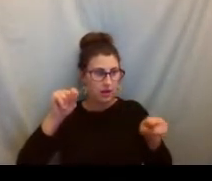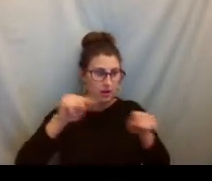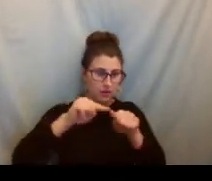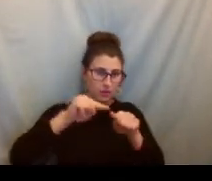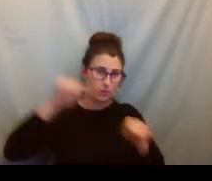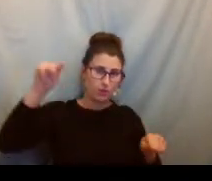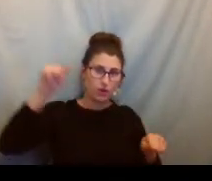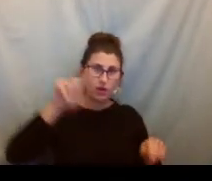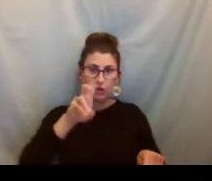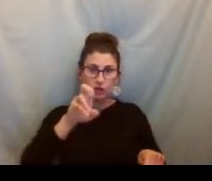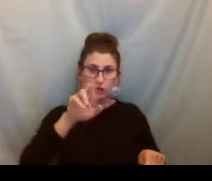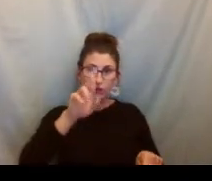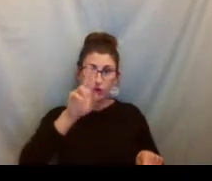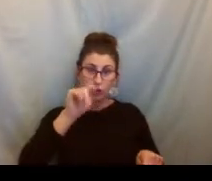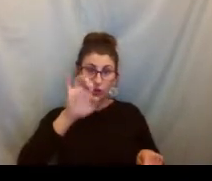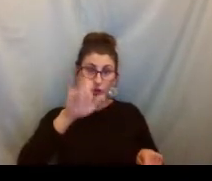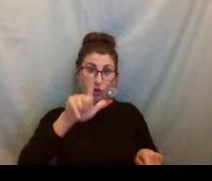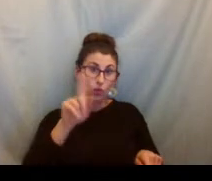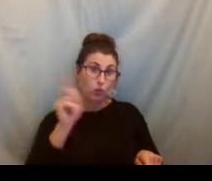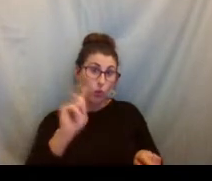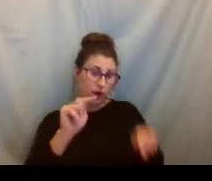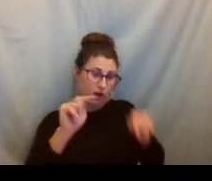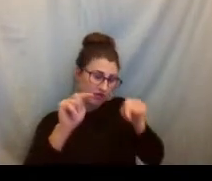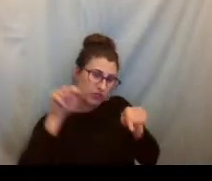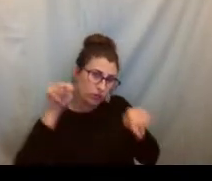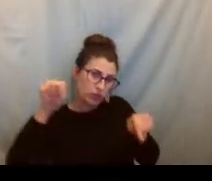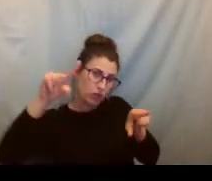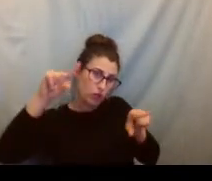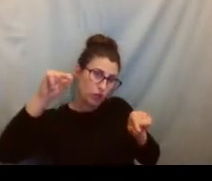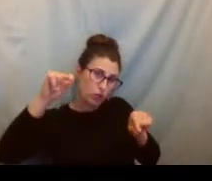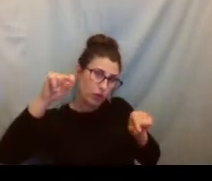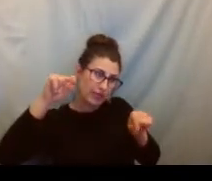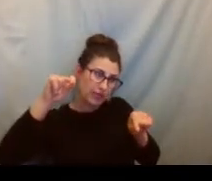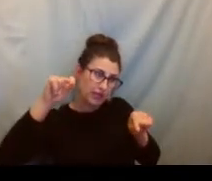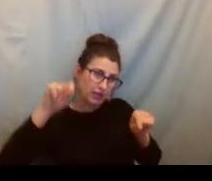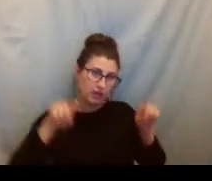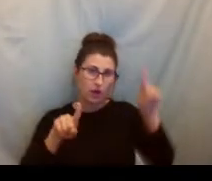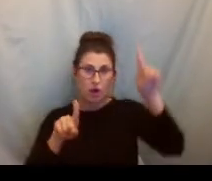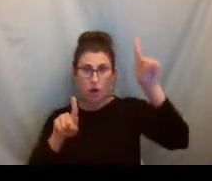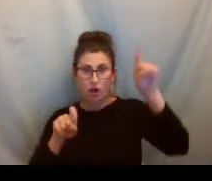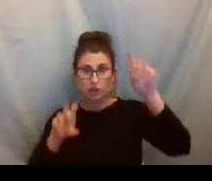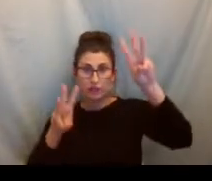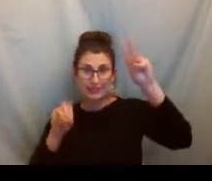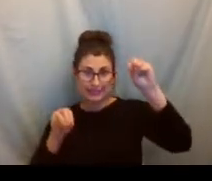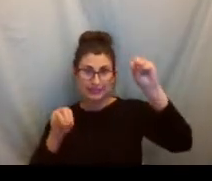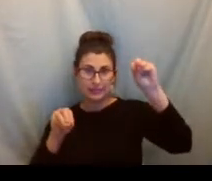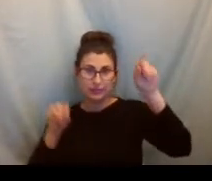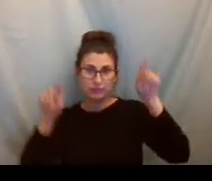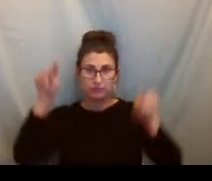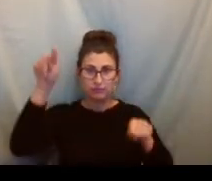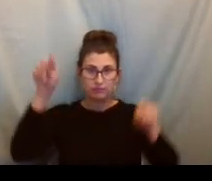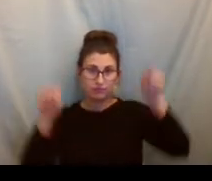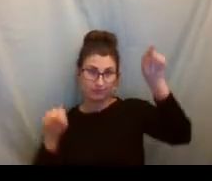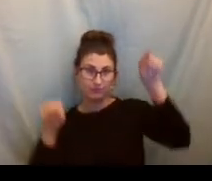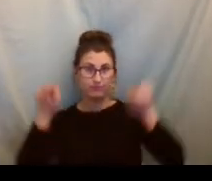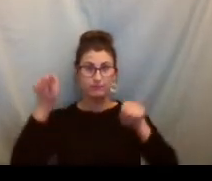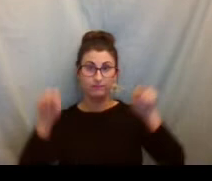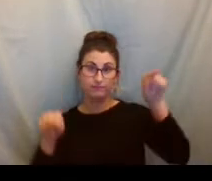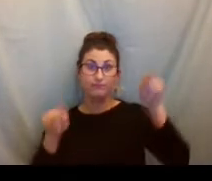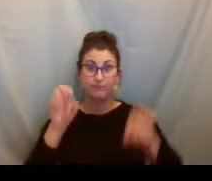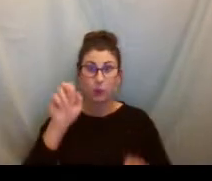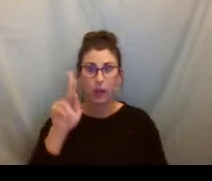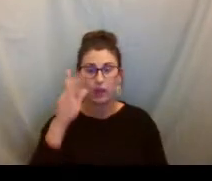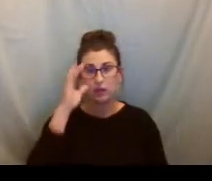is vertical to this angle right here, okay, which is also 20 degrees. Okay.